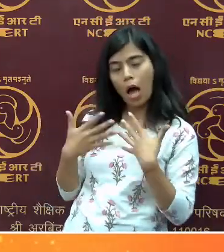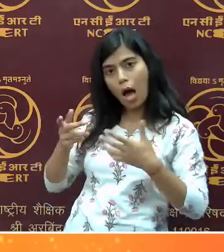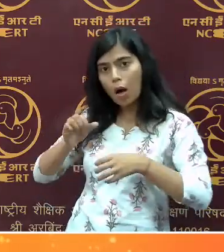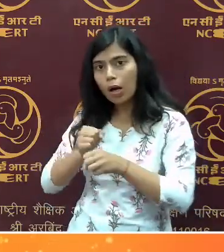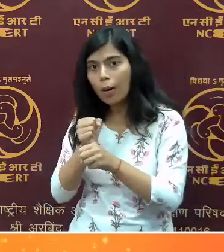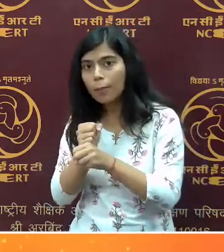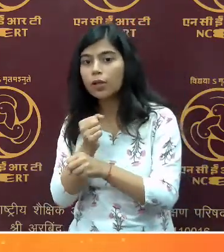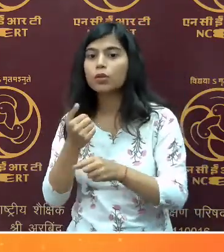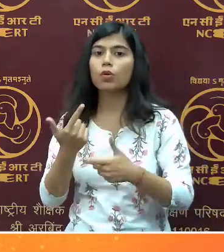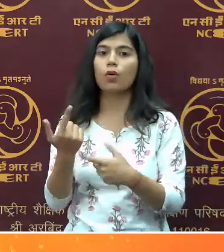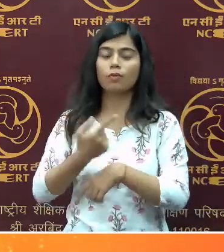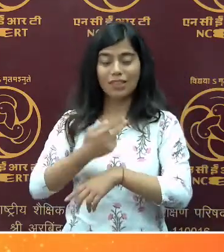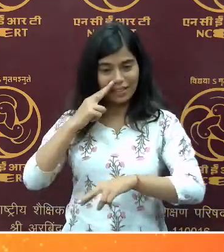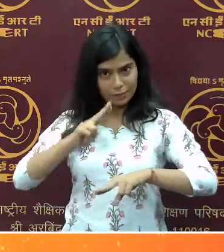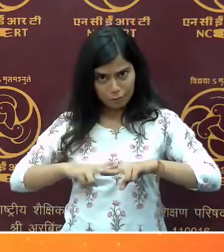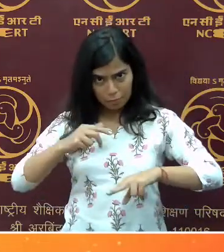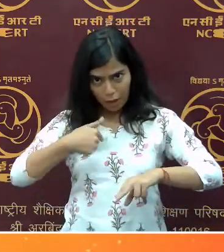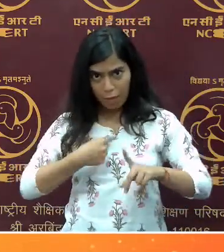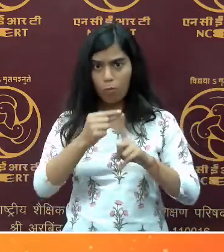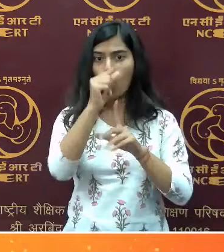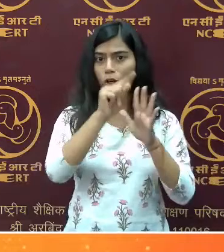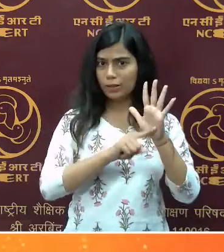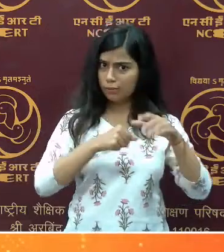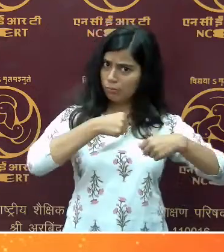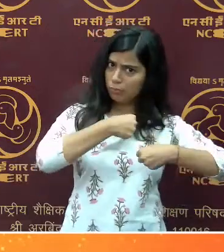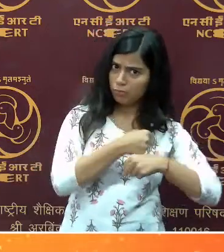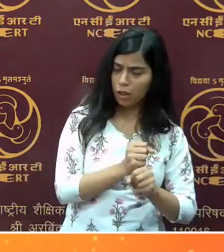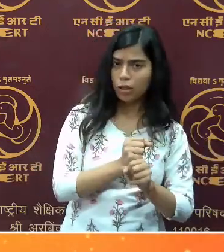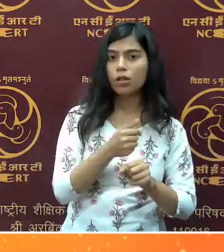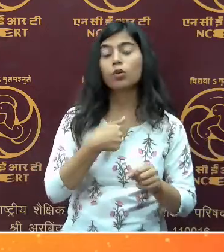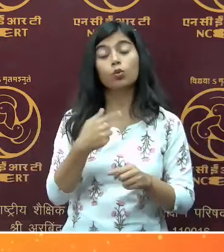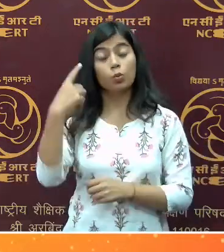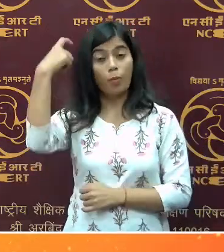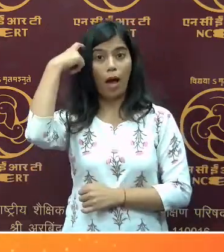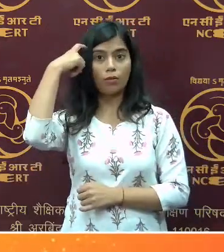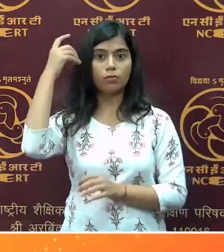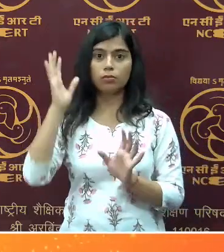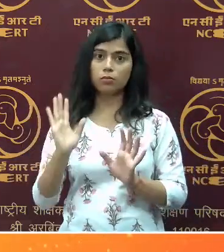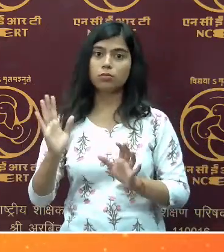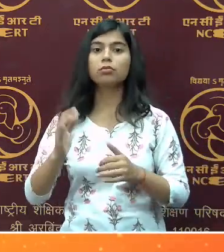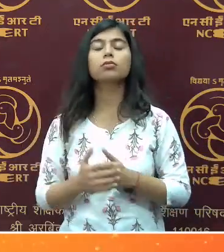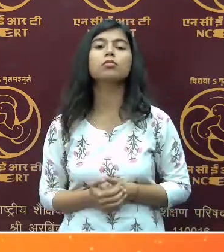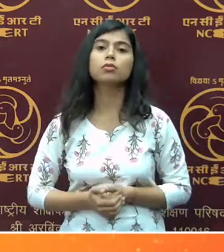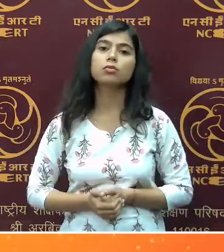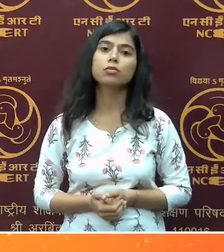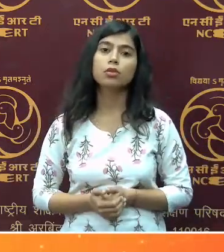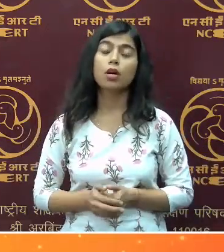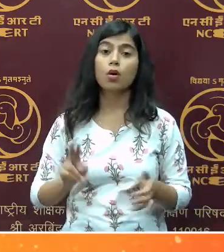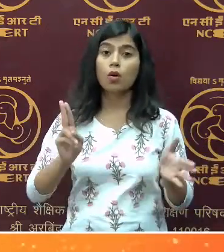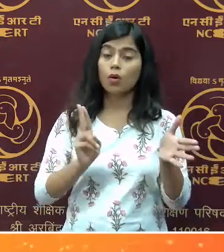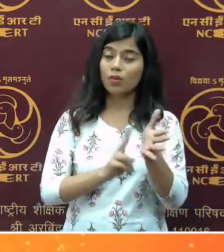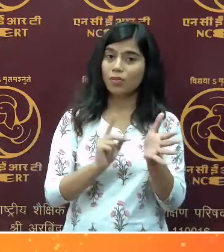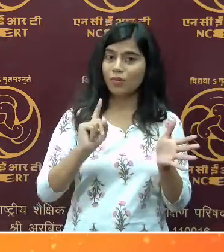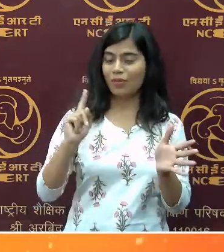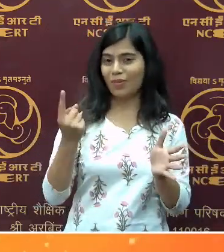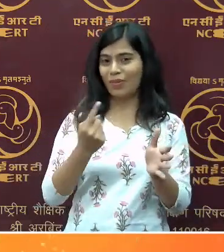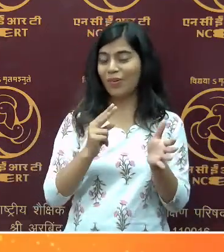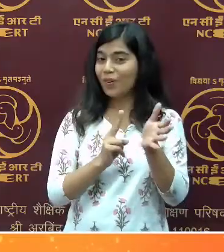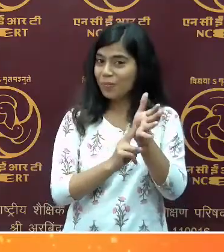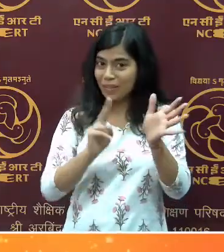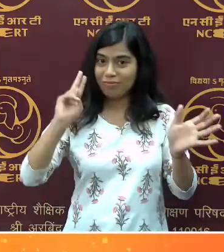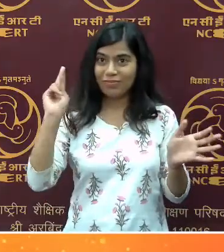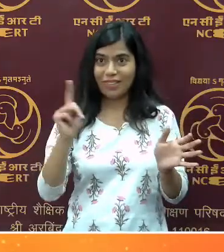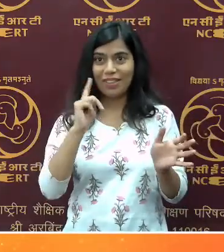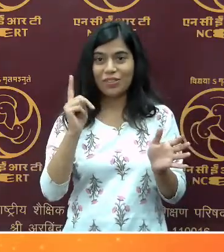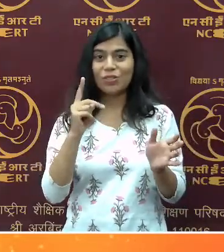while making any policy, you should keep these directives in your mind, so that the nation moves in right